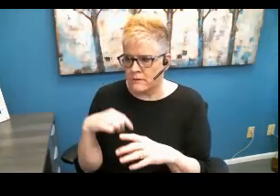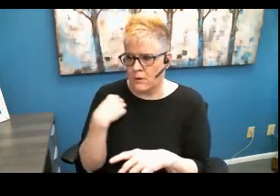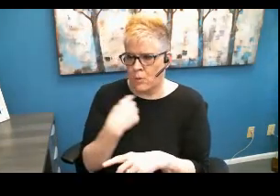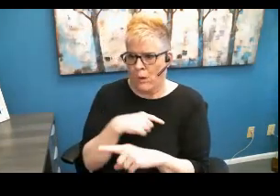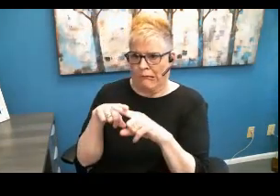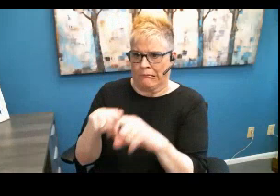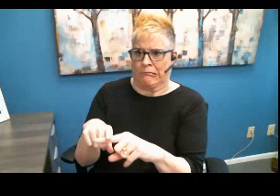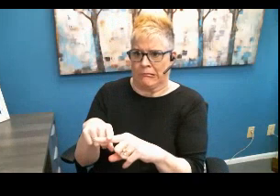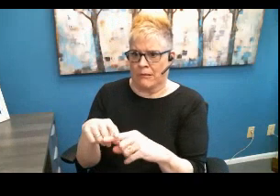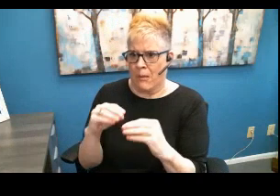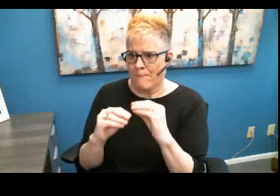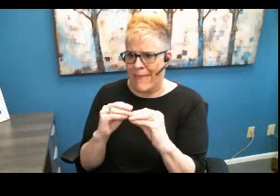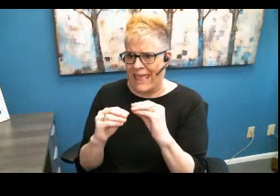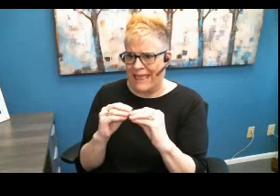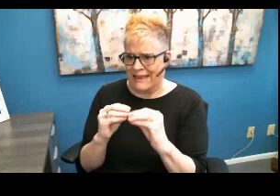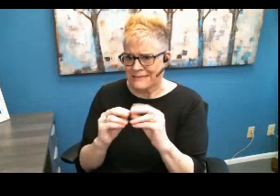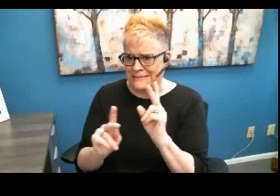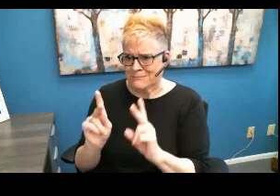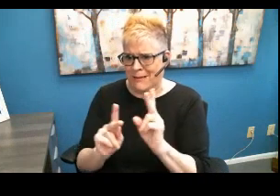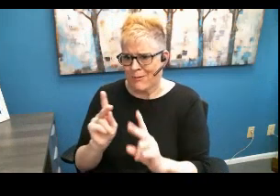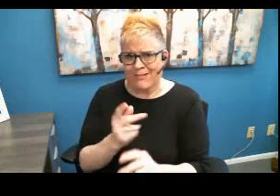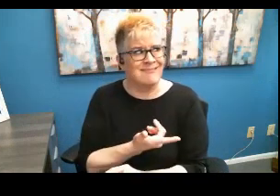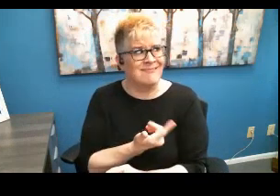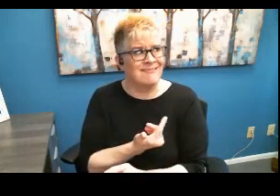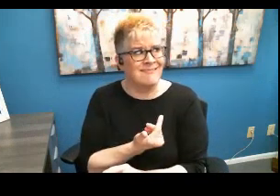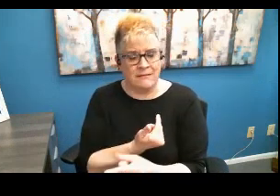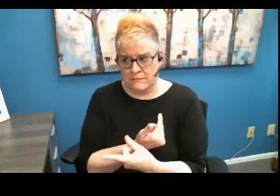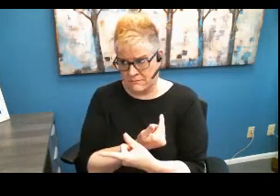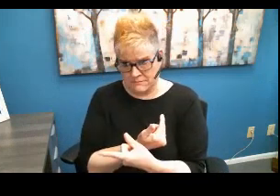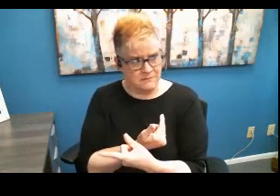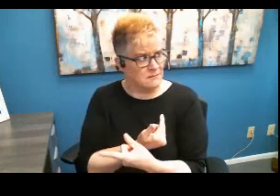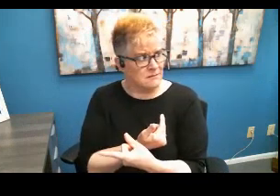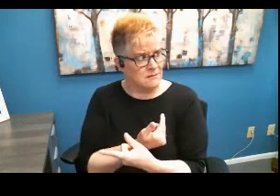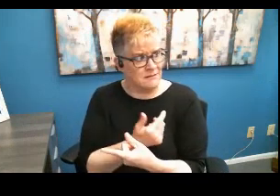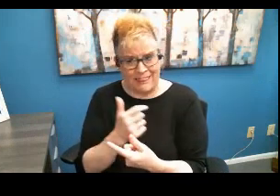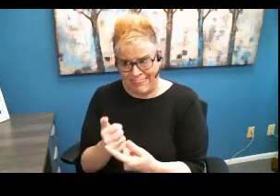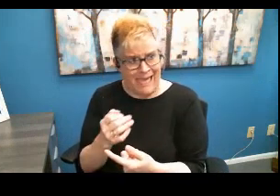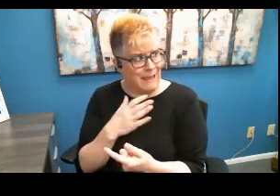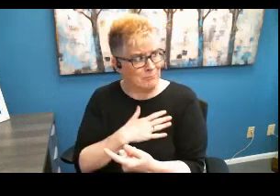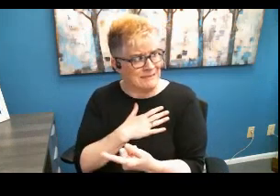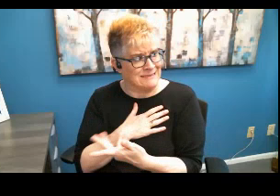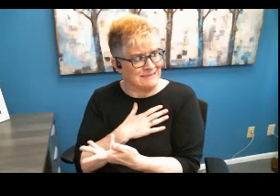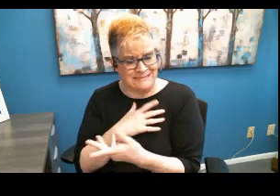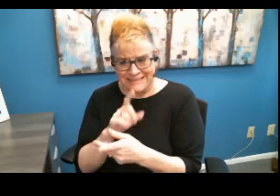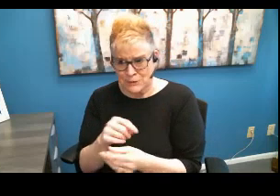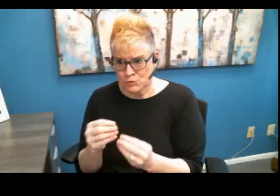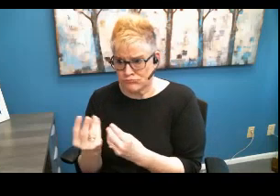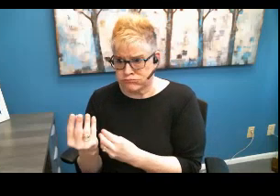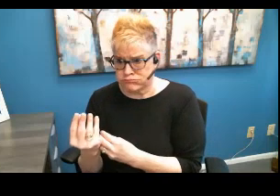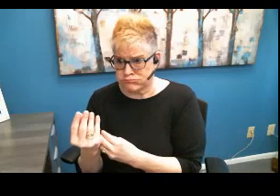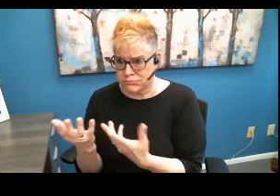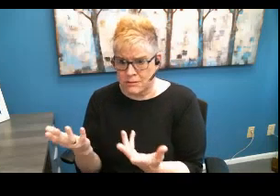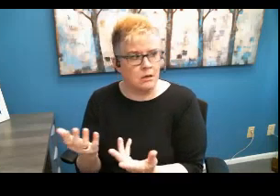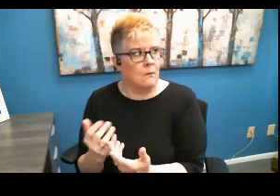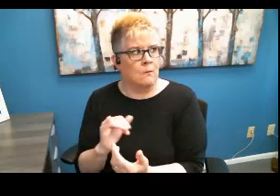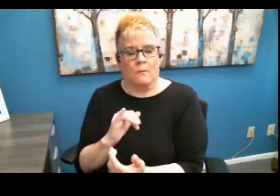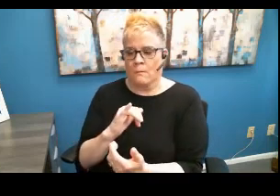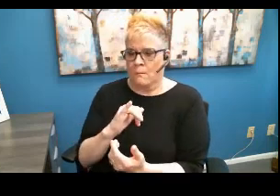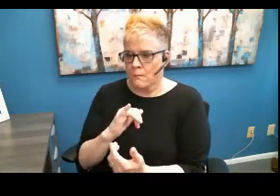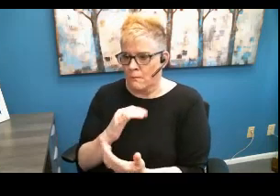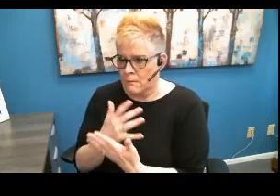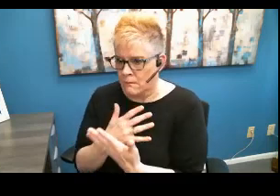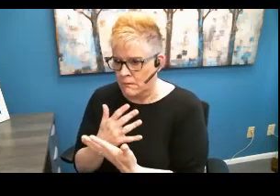maintenance folks to handle their equipment and light their appliances, light their equipment. So if